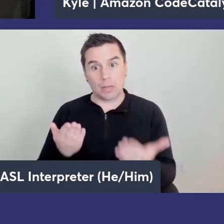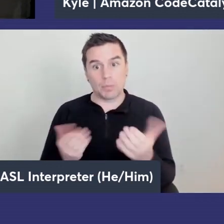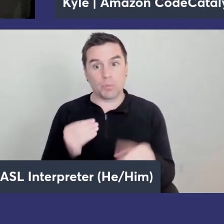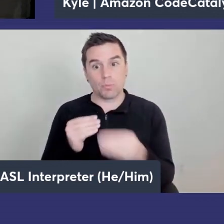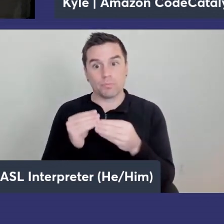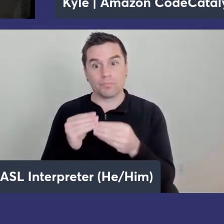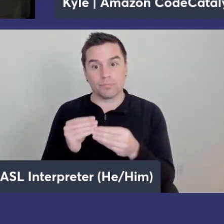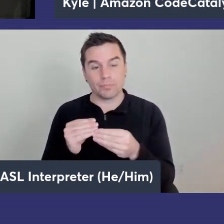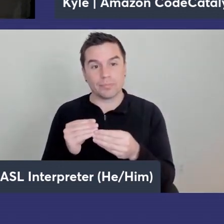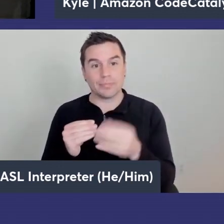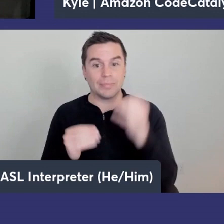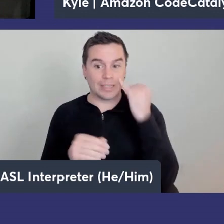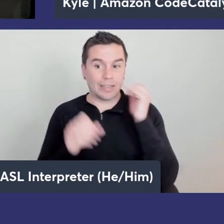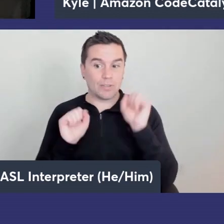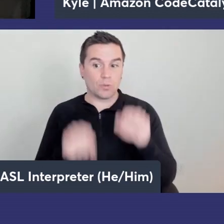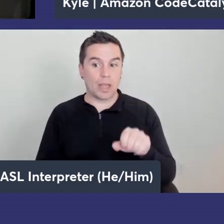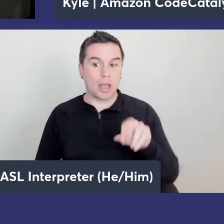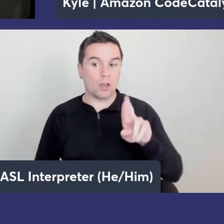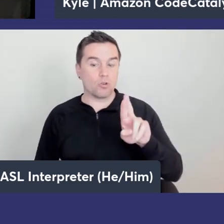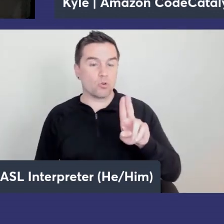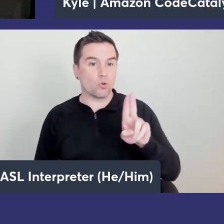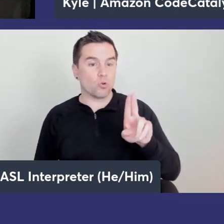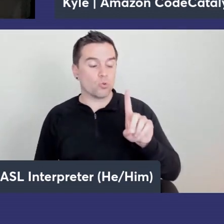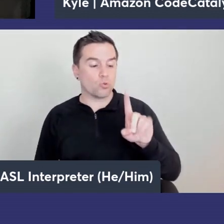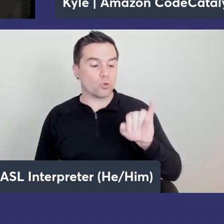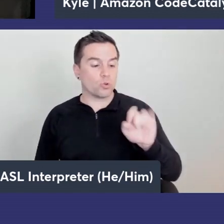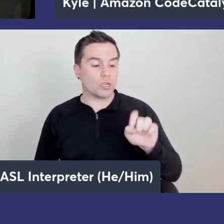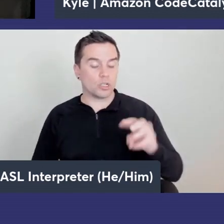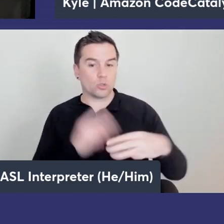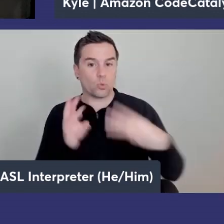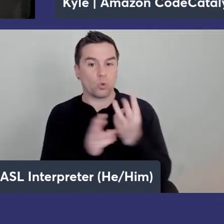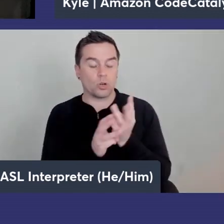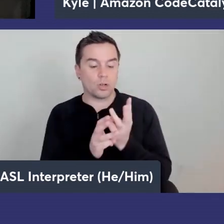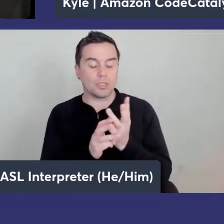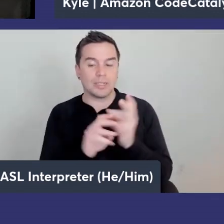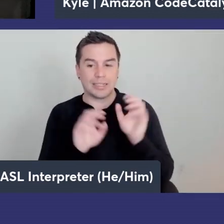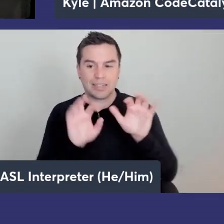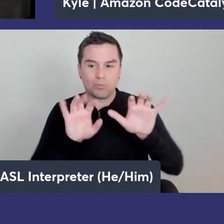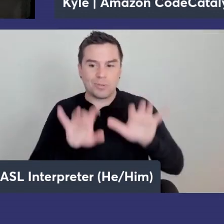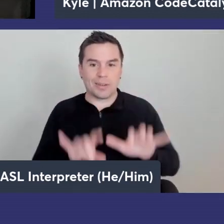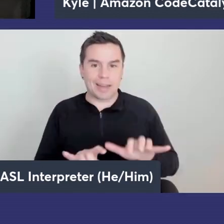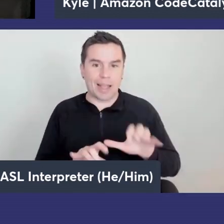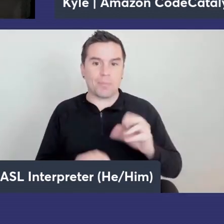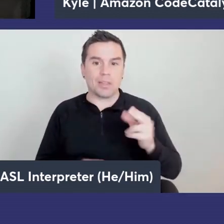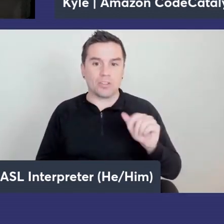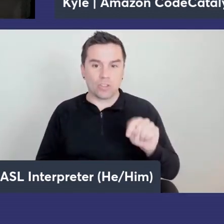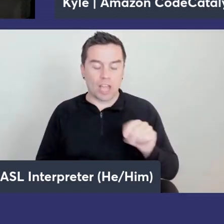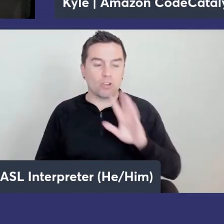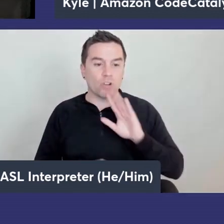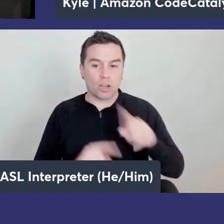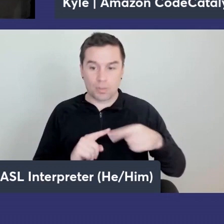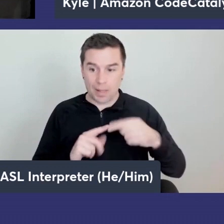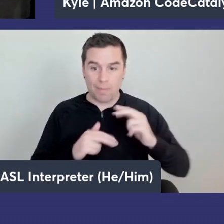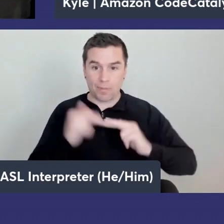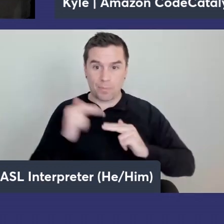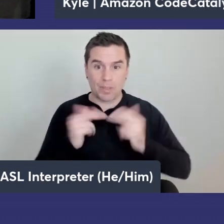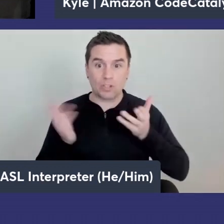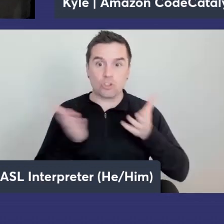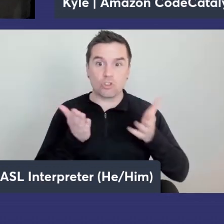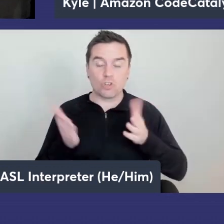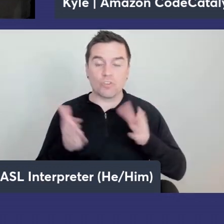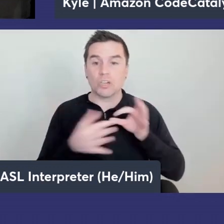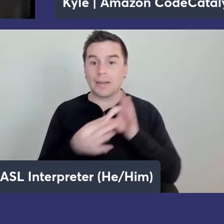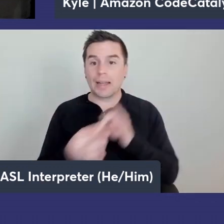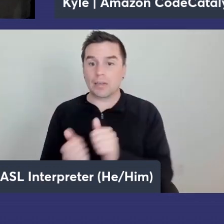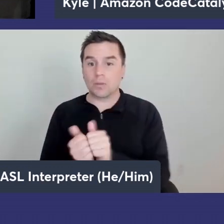World, drop in chat. Is that what you're asking? The build server specifically connecting up with an EFS deployment so